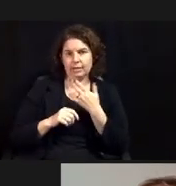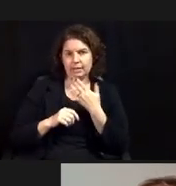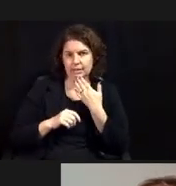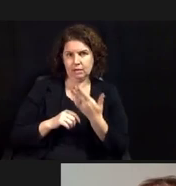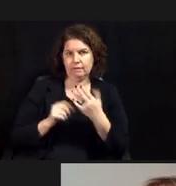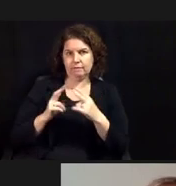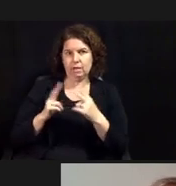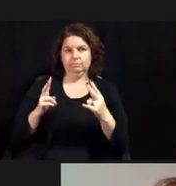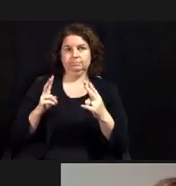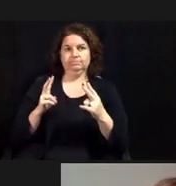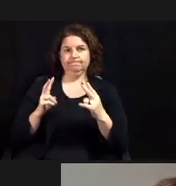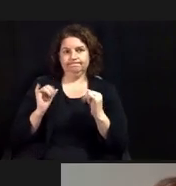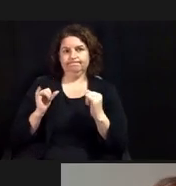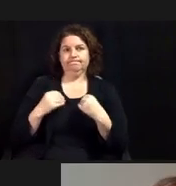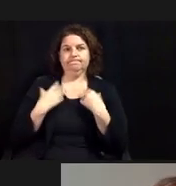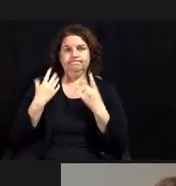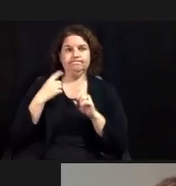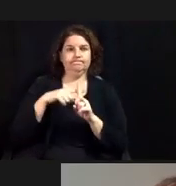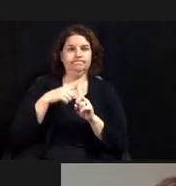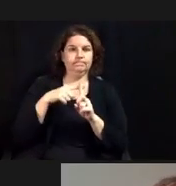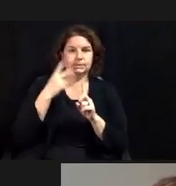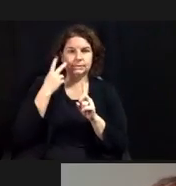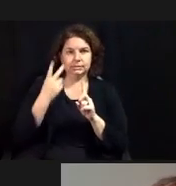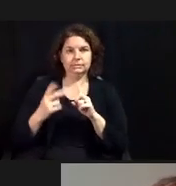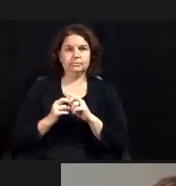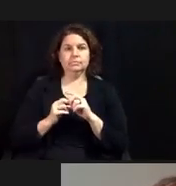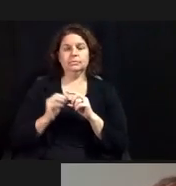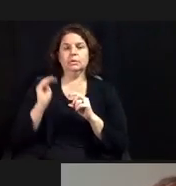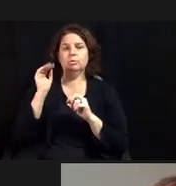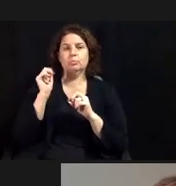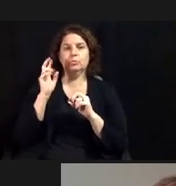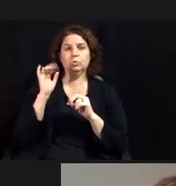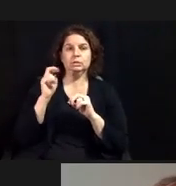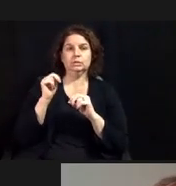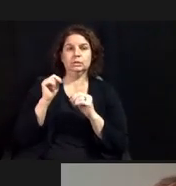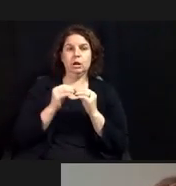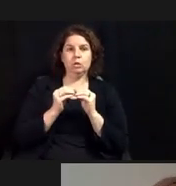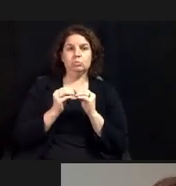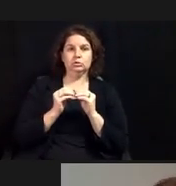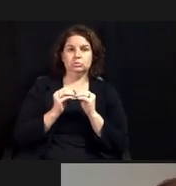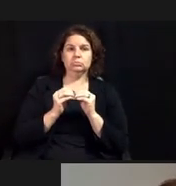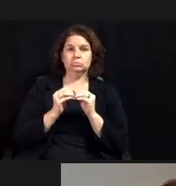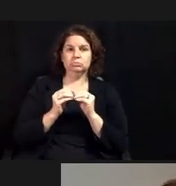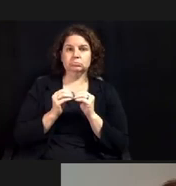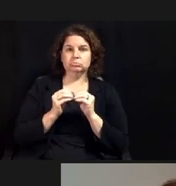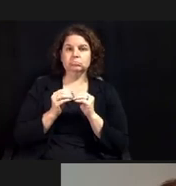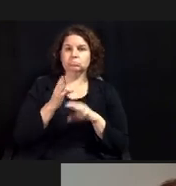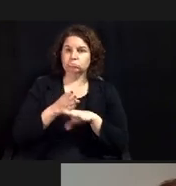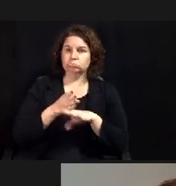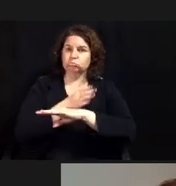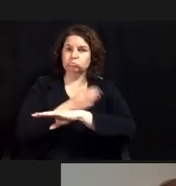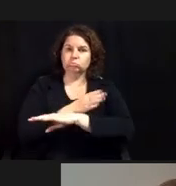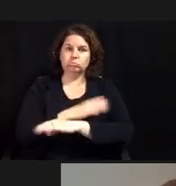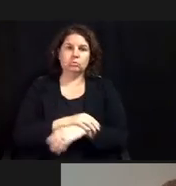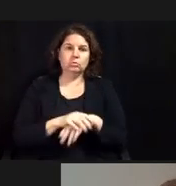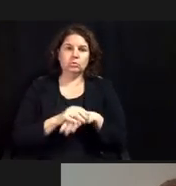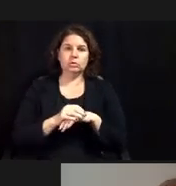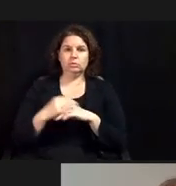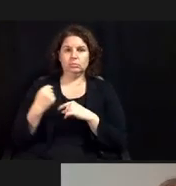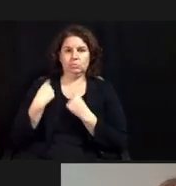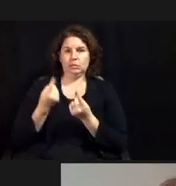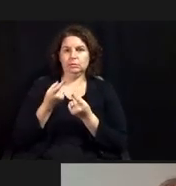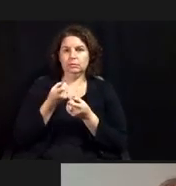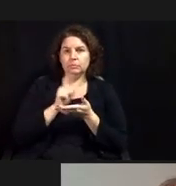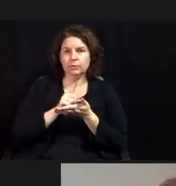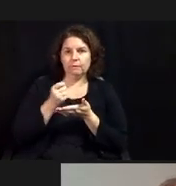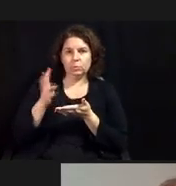presentation to see that Marin's COVID numbers have improved over the past several weeks. So